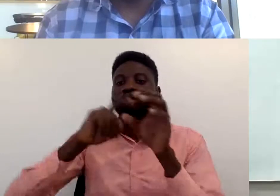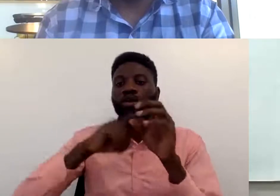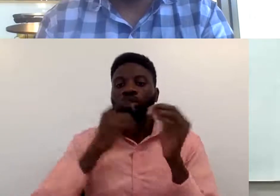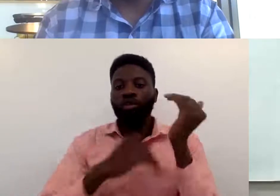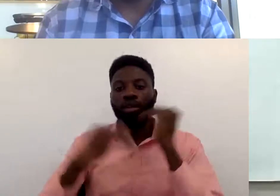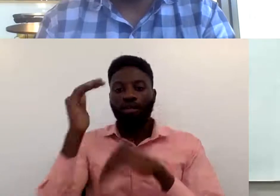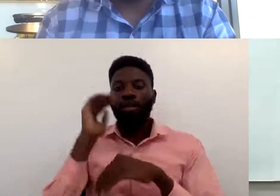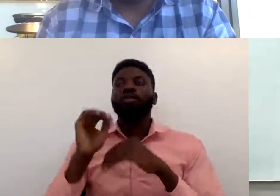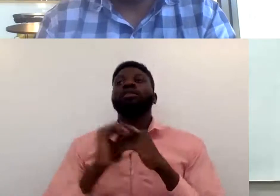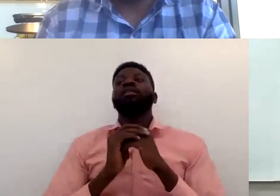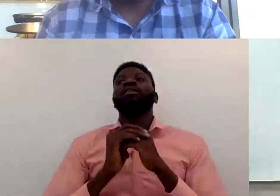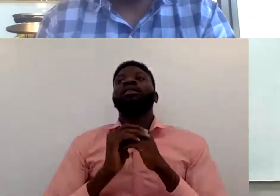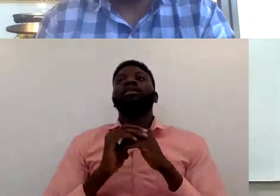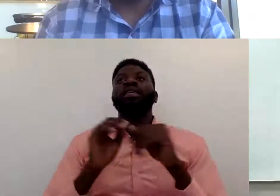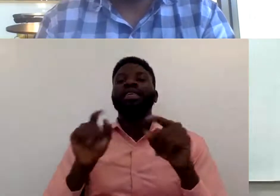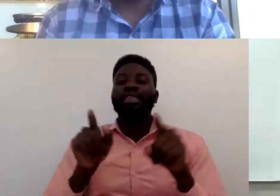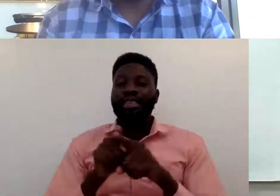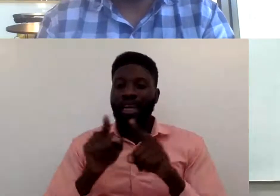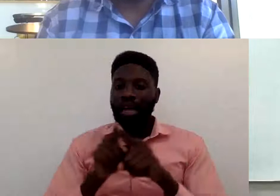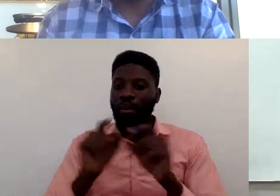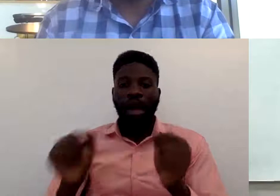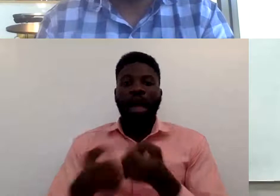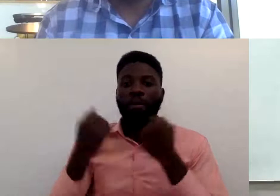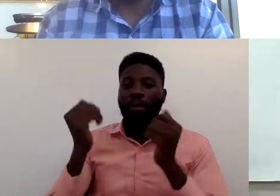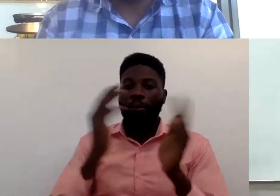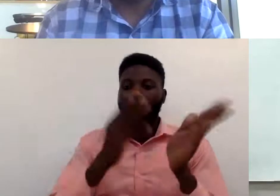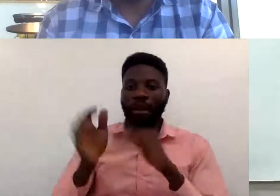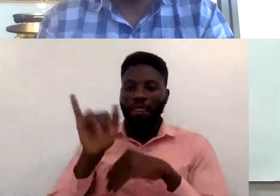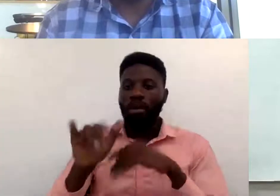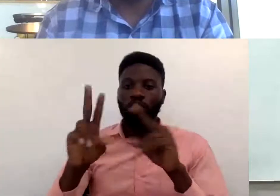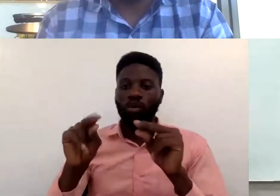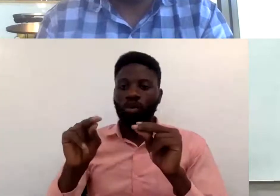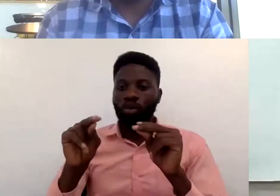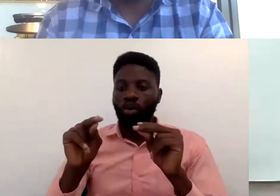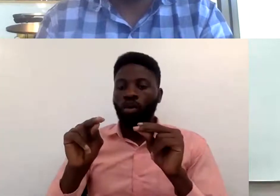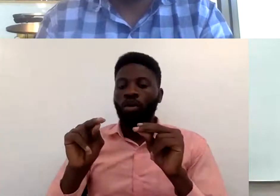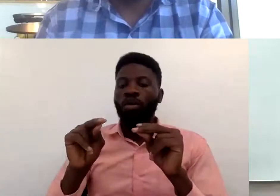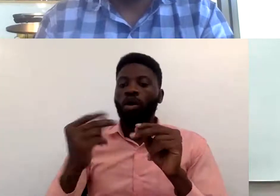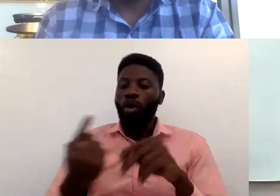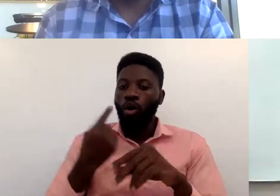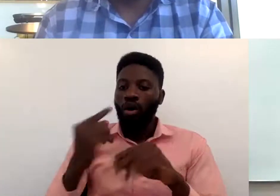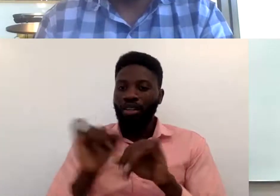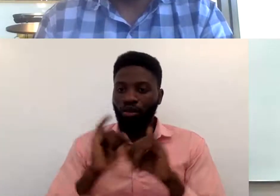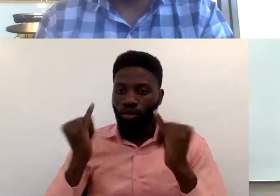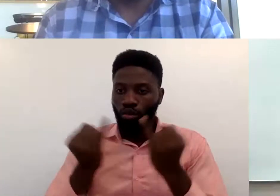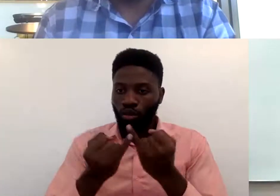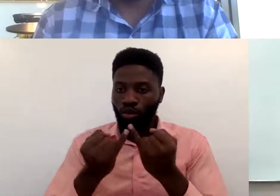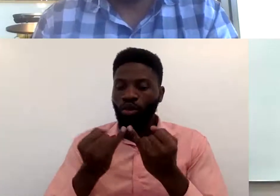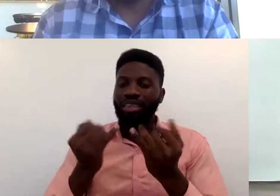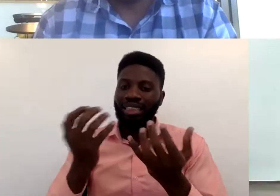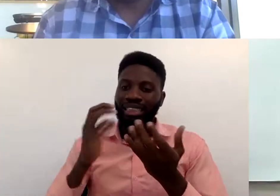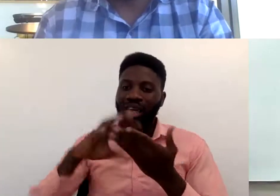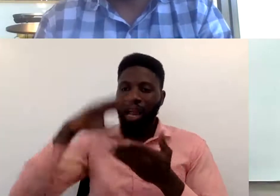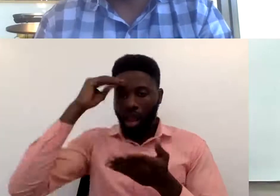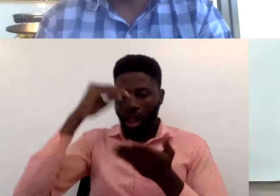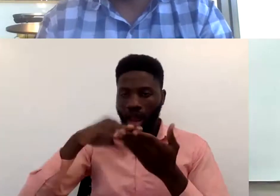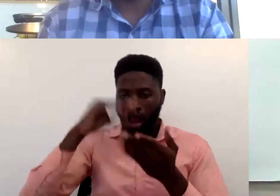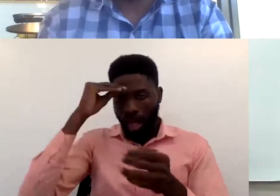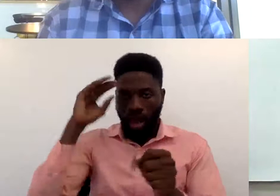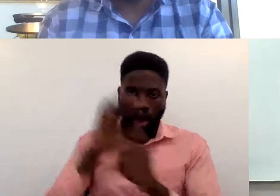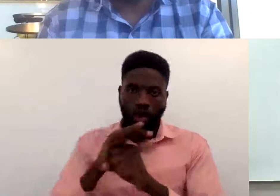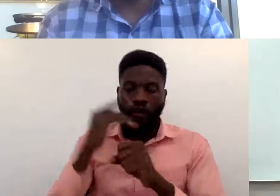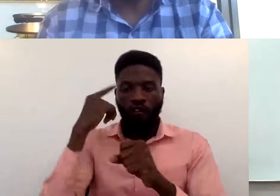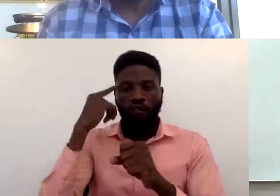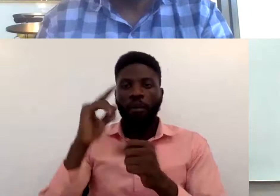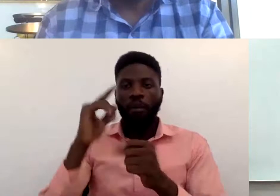it's not by design, but it's just that these institutions have a long way to go in being inclusive or being